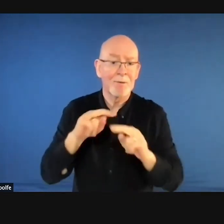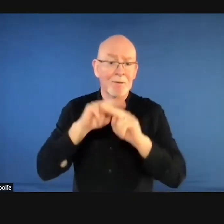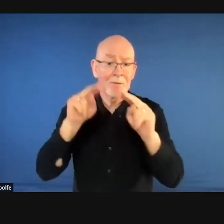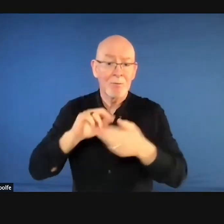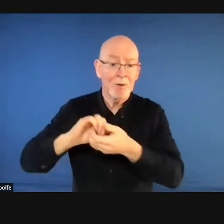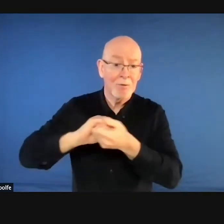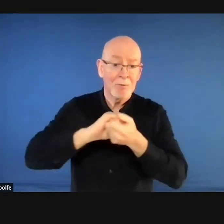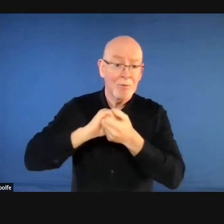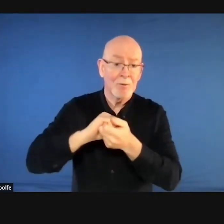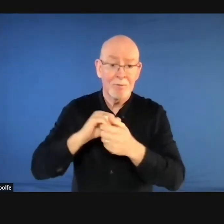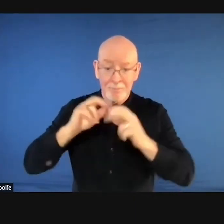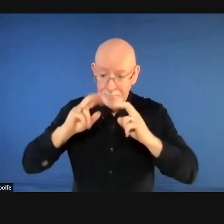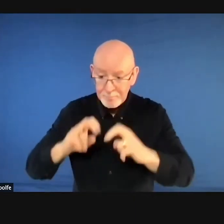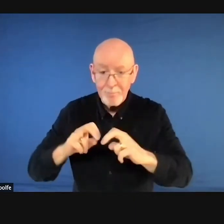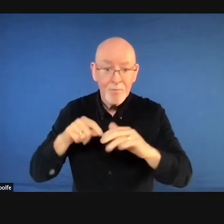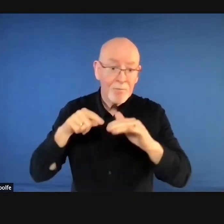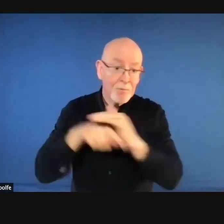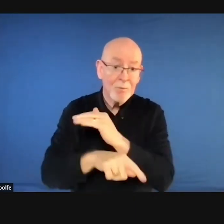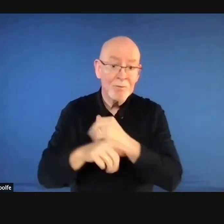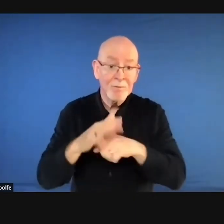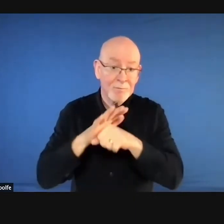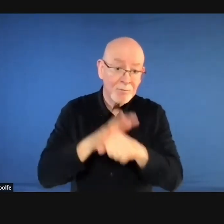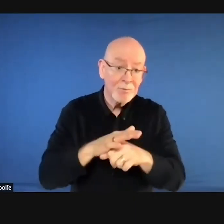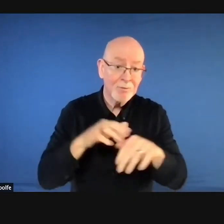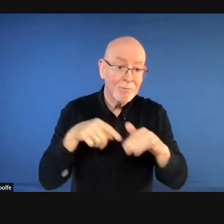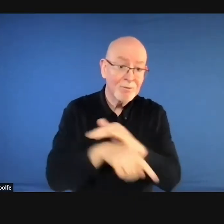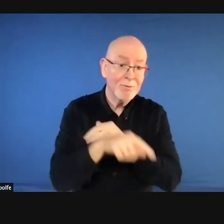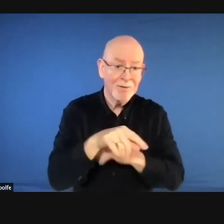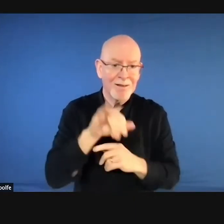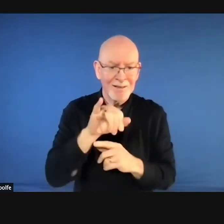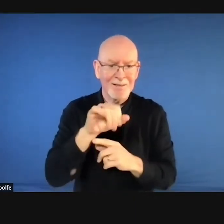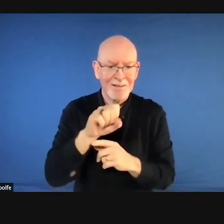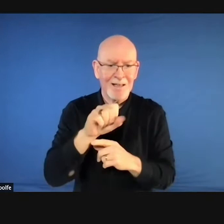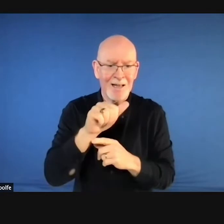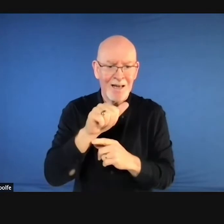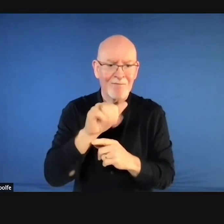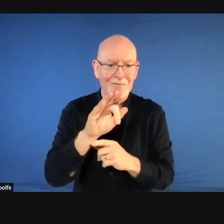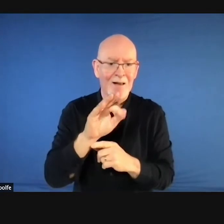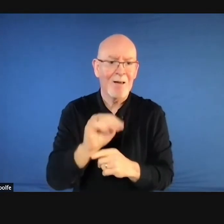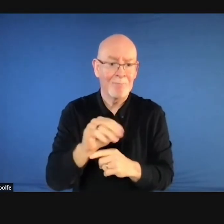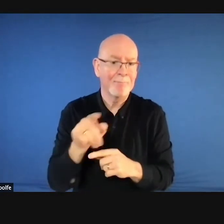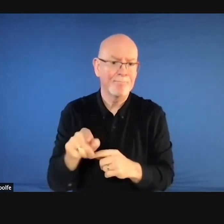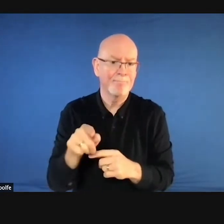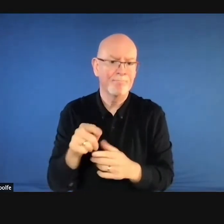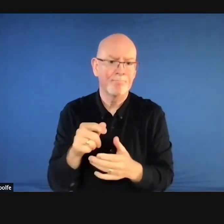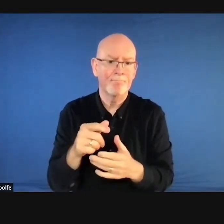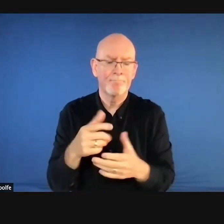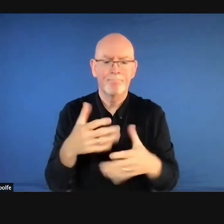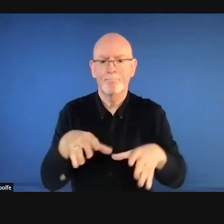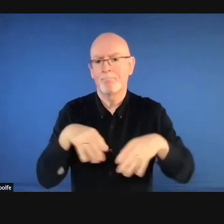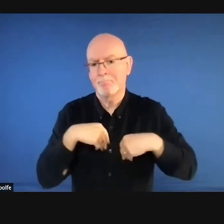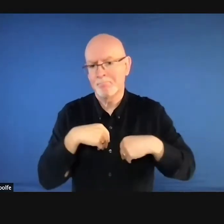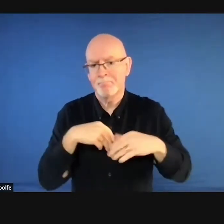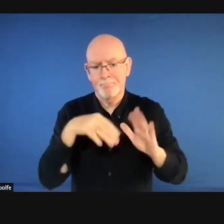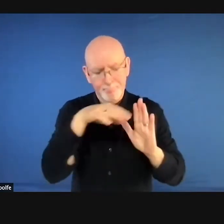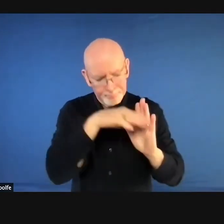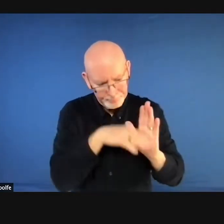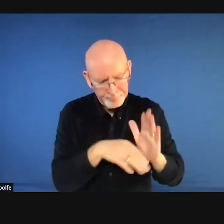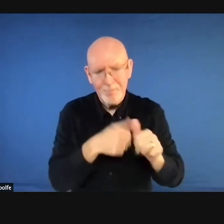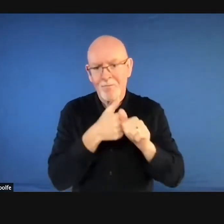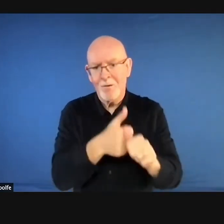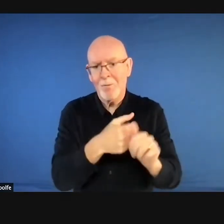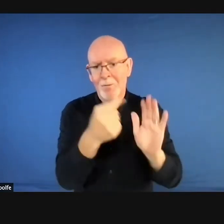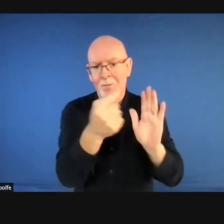engagement with ethical issues in forced migration research. Today, we'll be discussing some of the particular ethical challenges faced